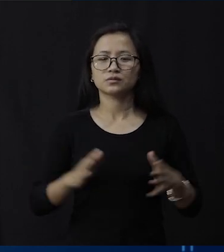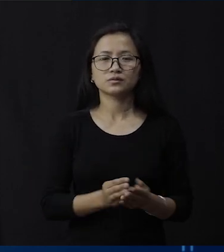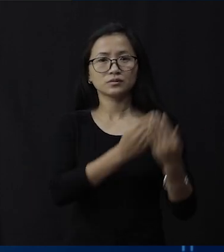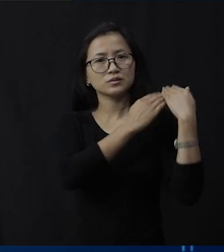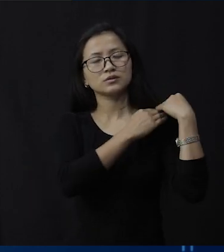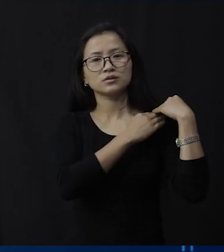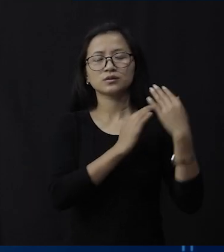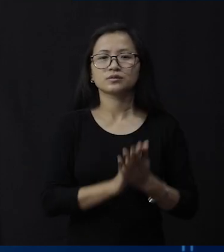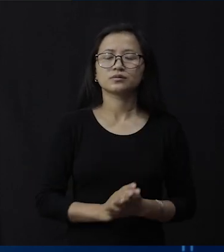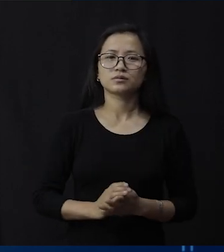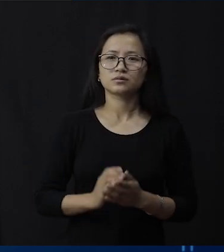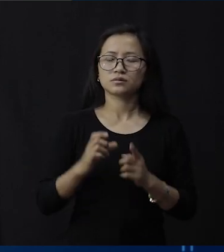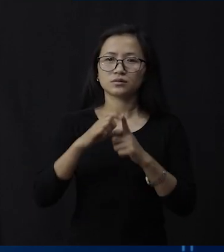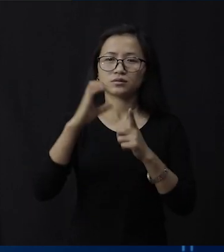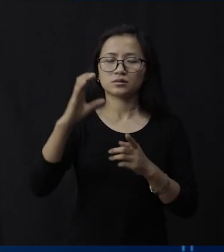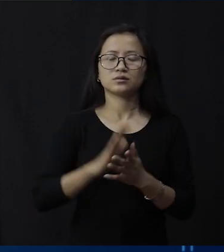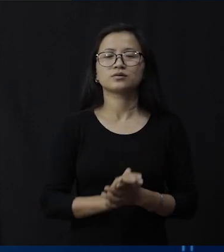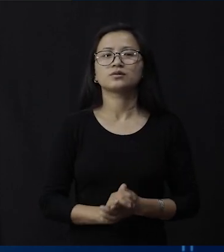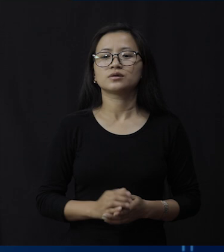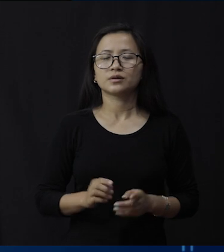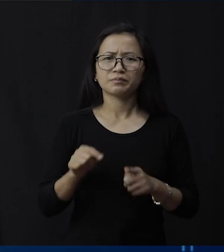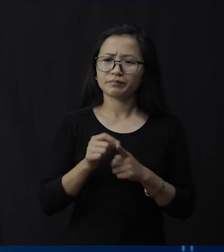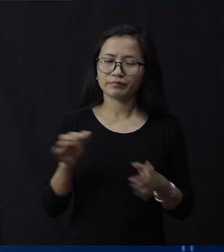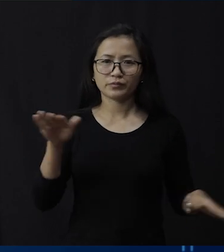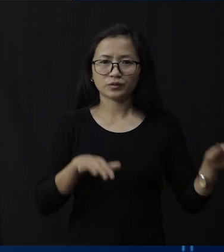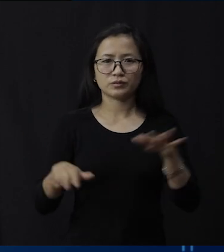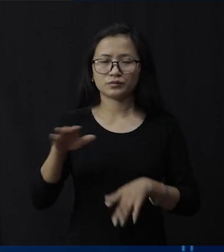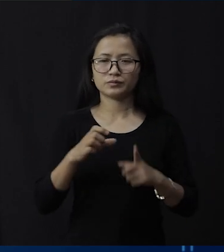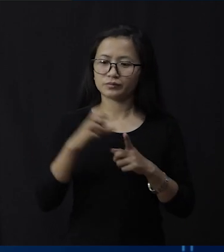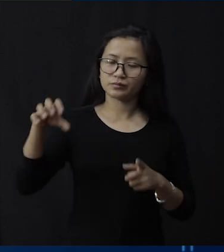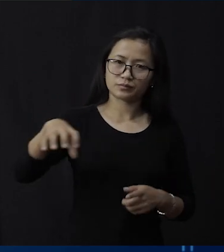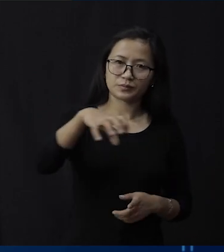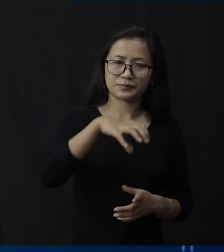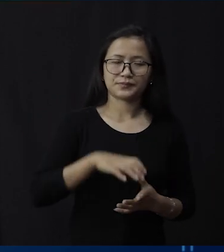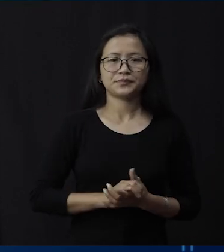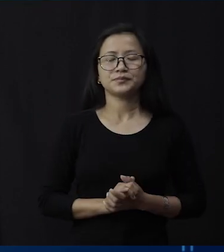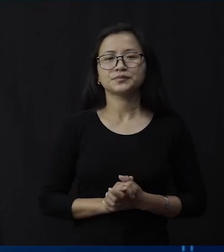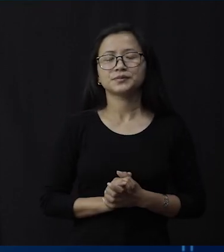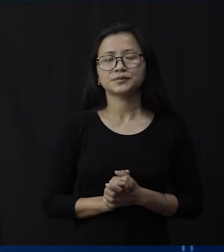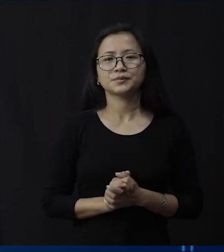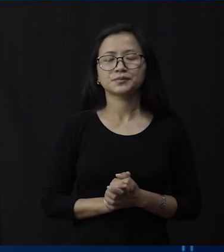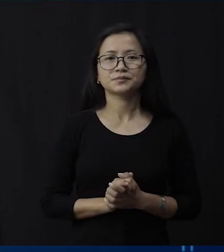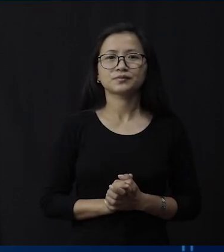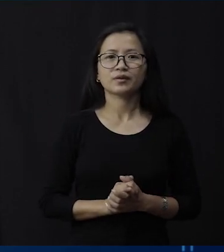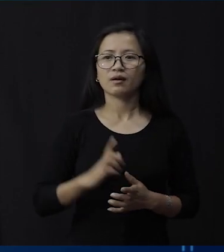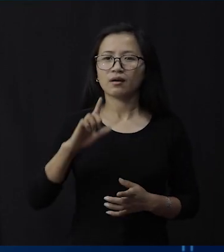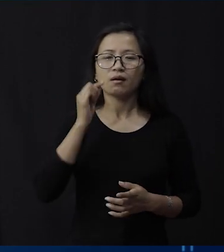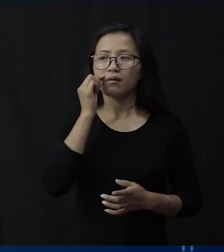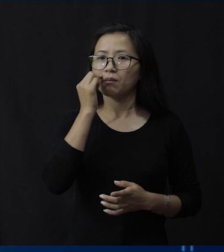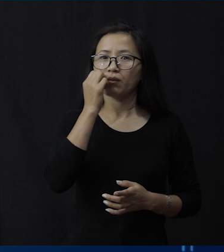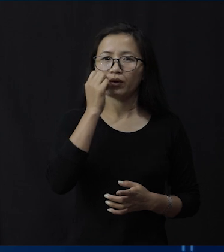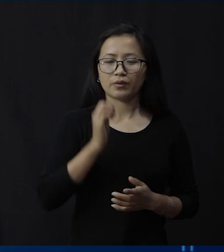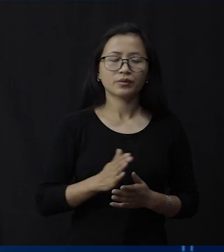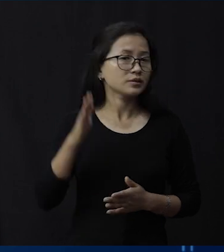duties that the district commissioner had to perform in a district, okay? So Lanu, when